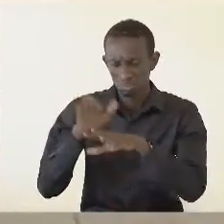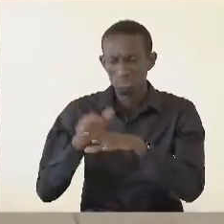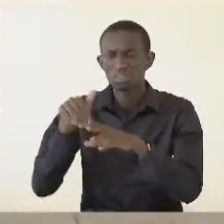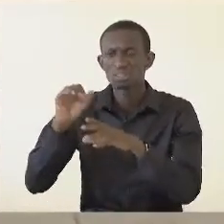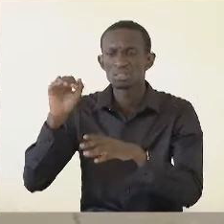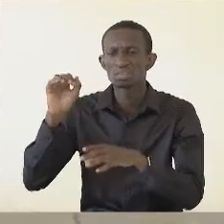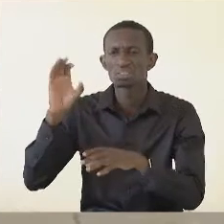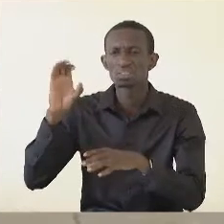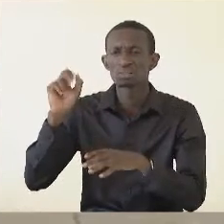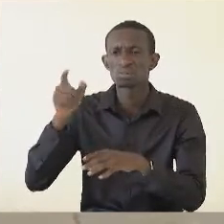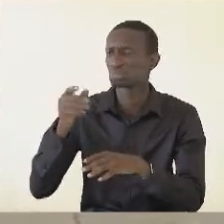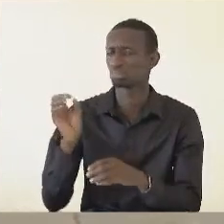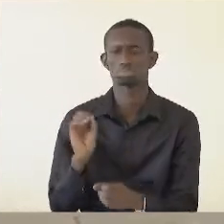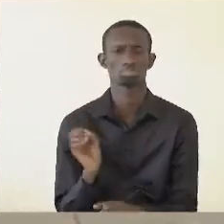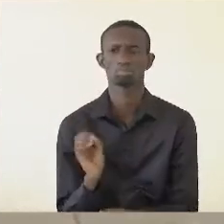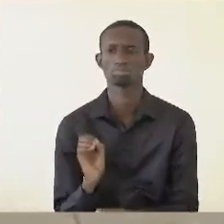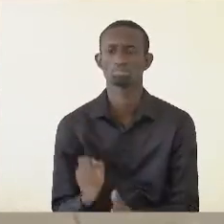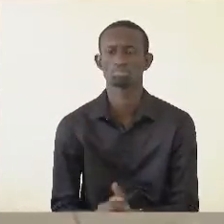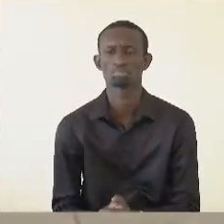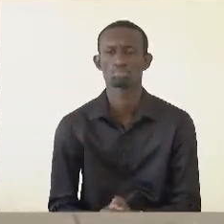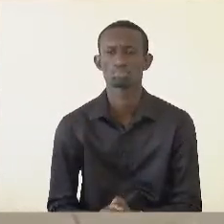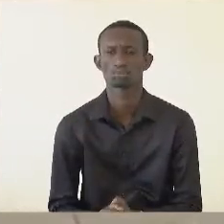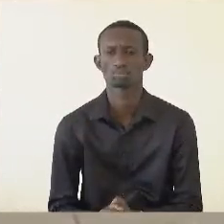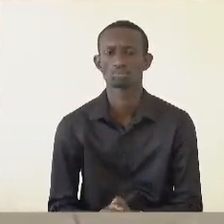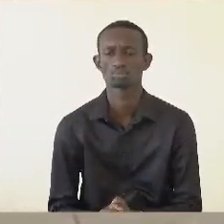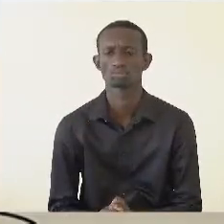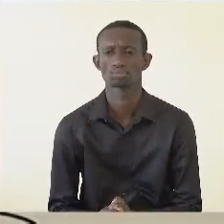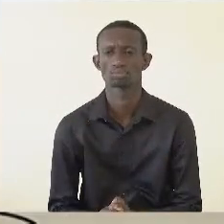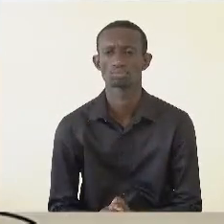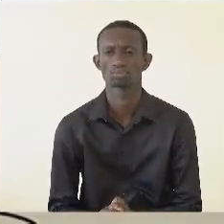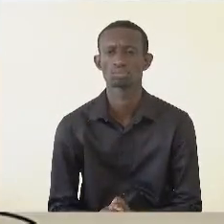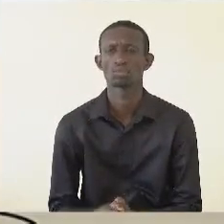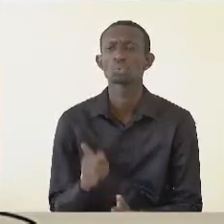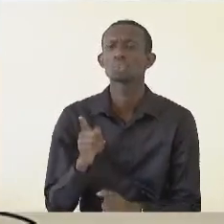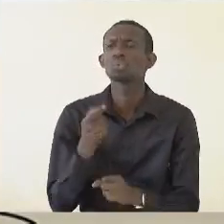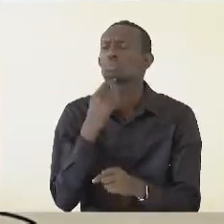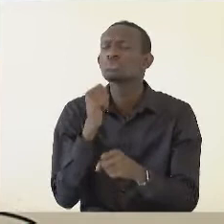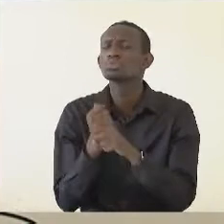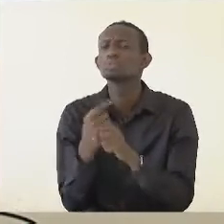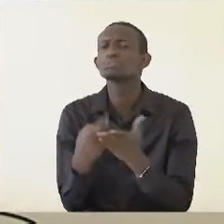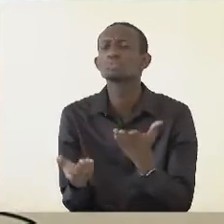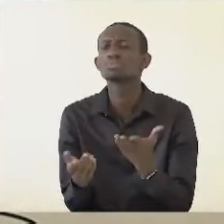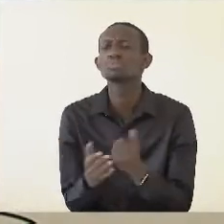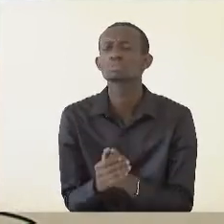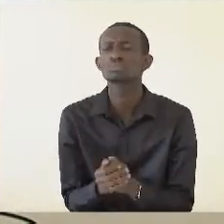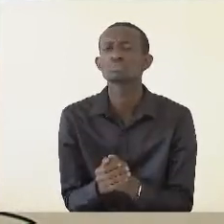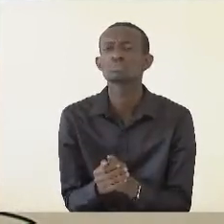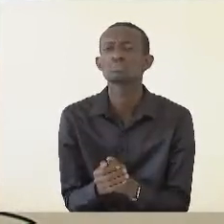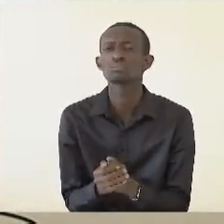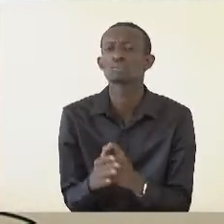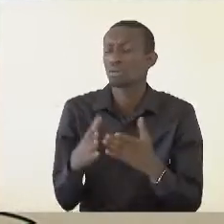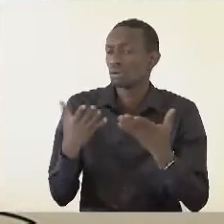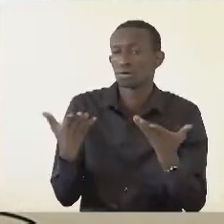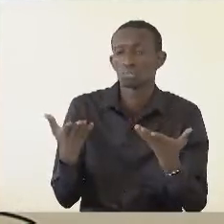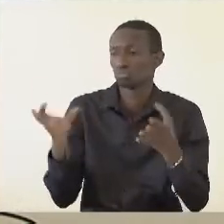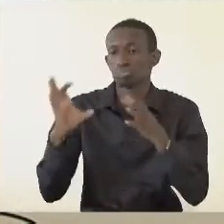carbon that contains this group, the carboxylic group. So what are we supposed to do? How are we